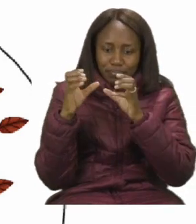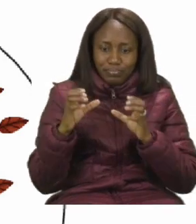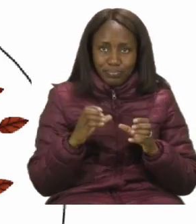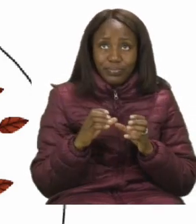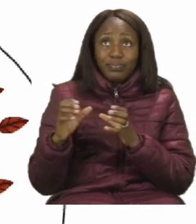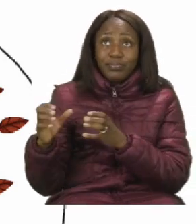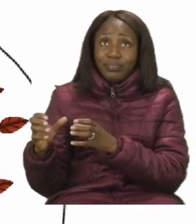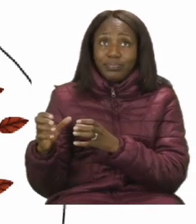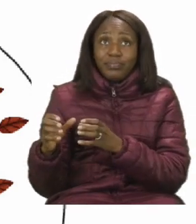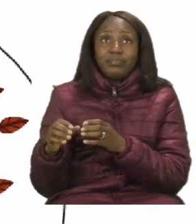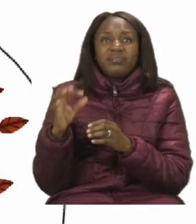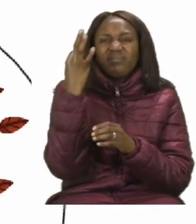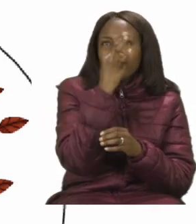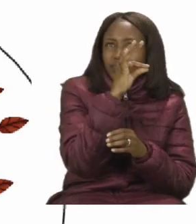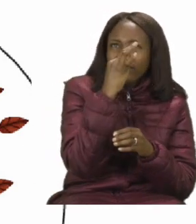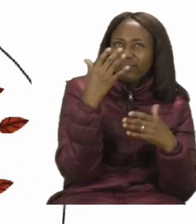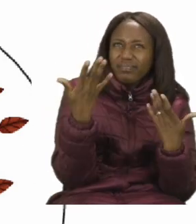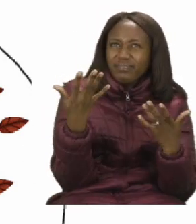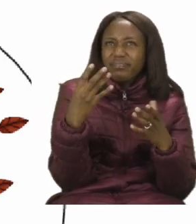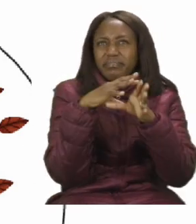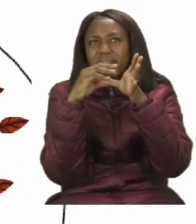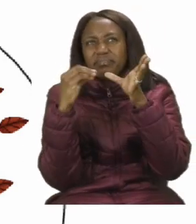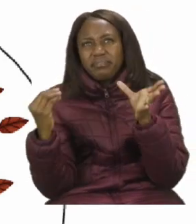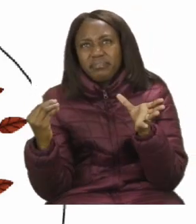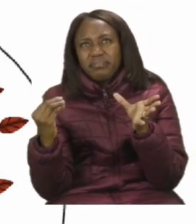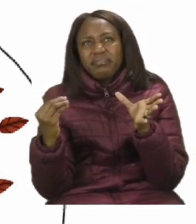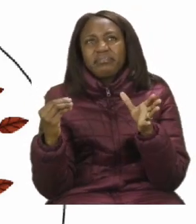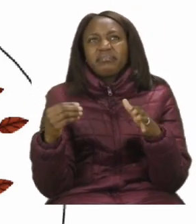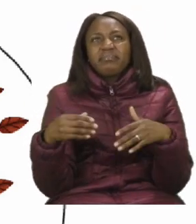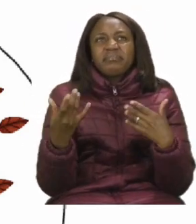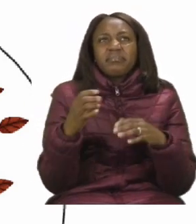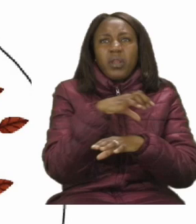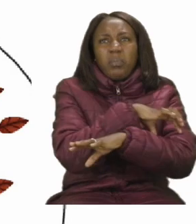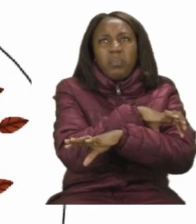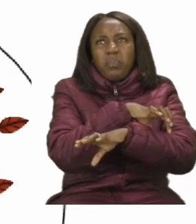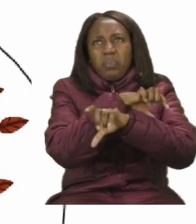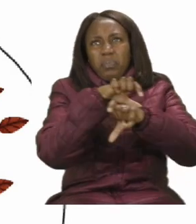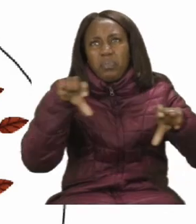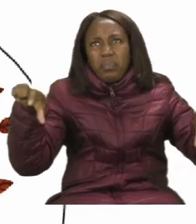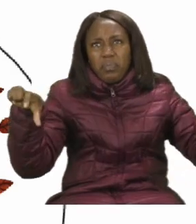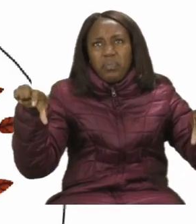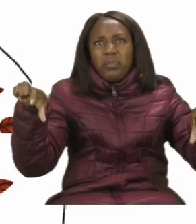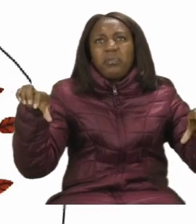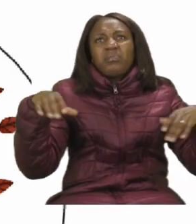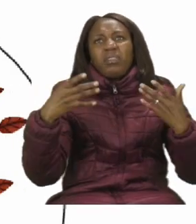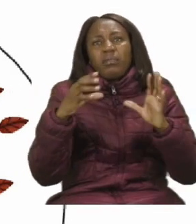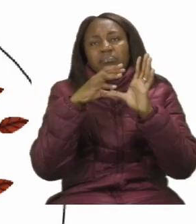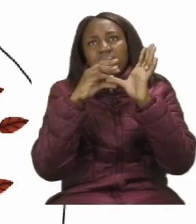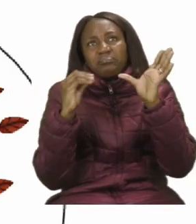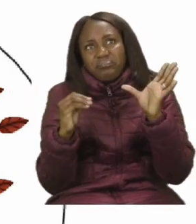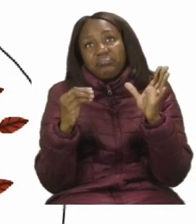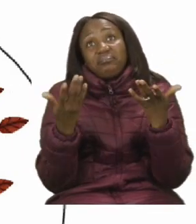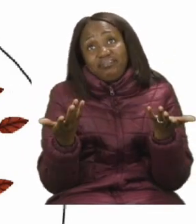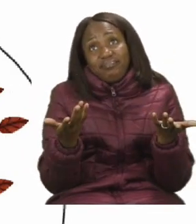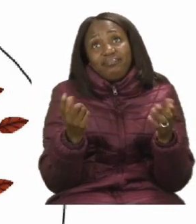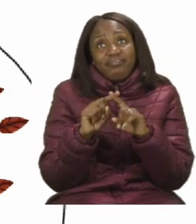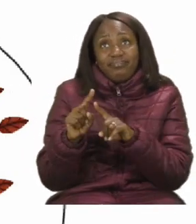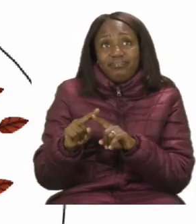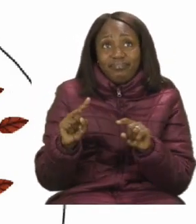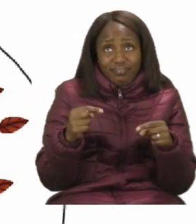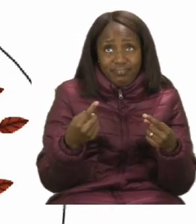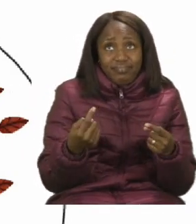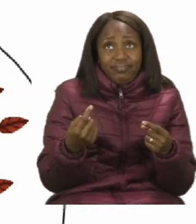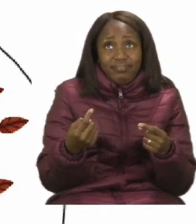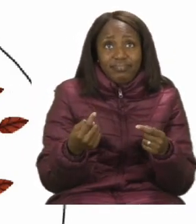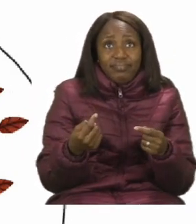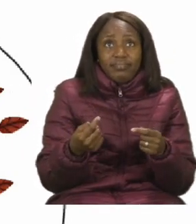some flowers, there are some logs, there are some leaves. Now, what we need to do is we need